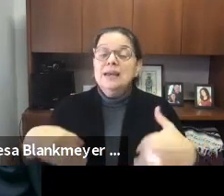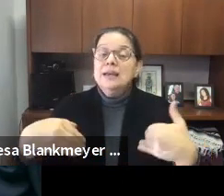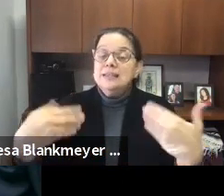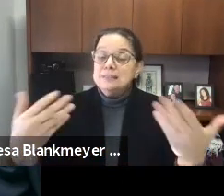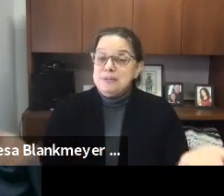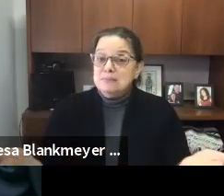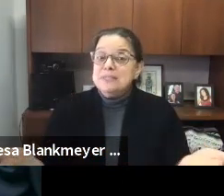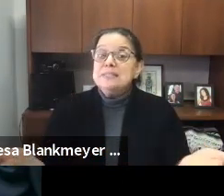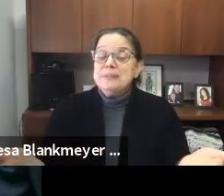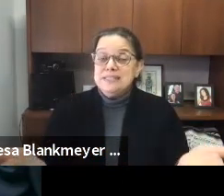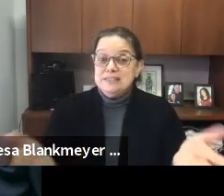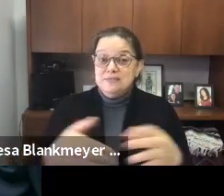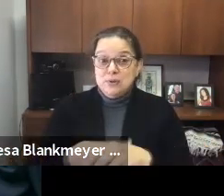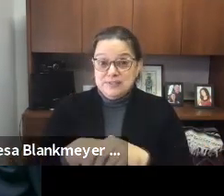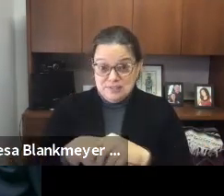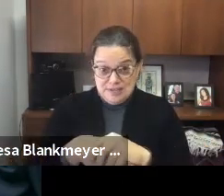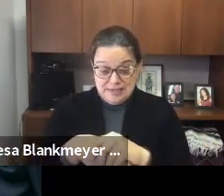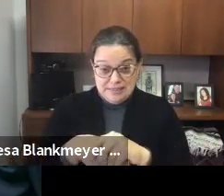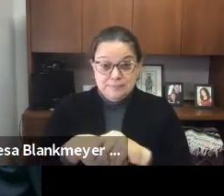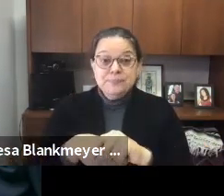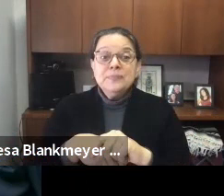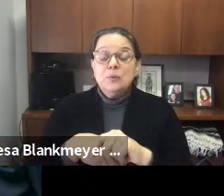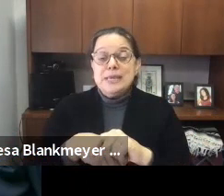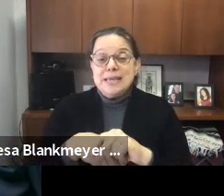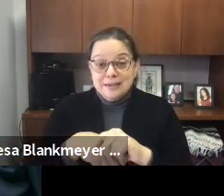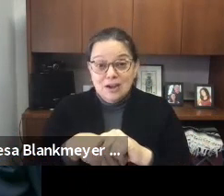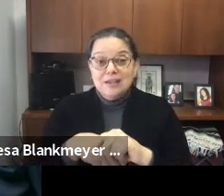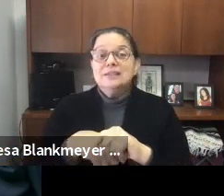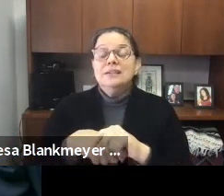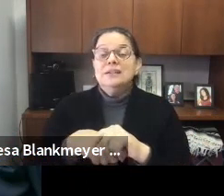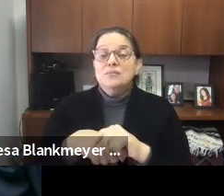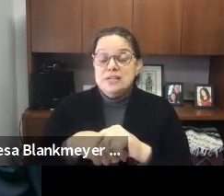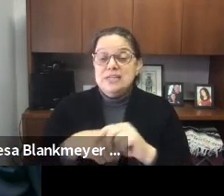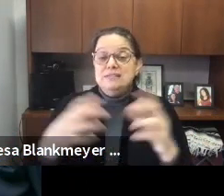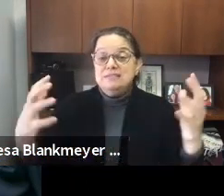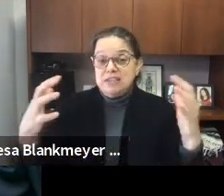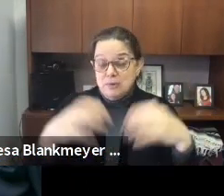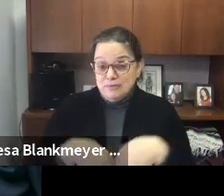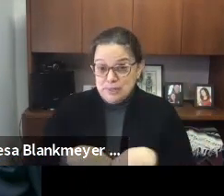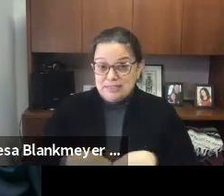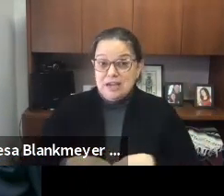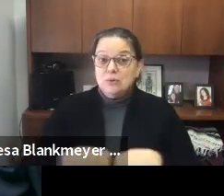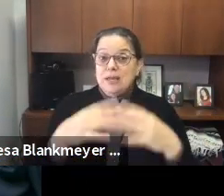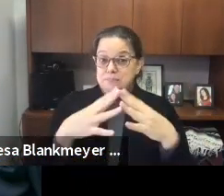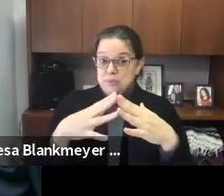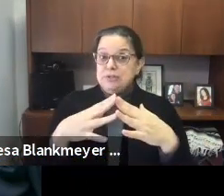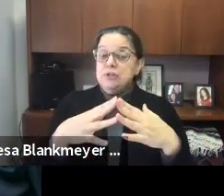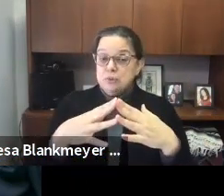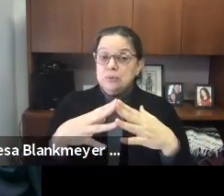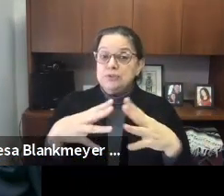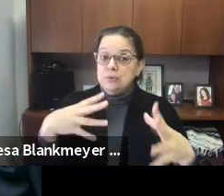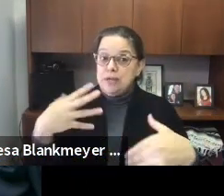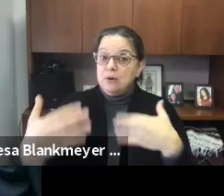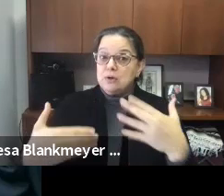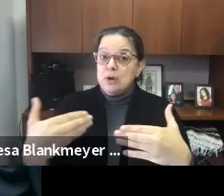way, this becomes expensive for the society. We cannot really tear everything down and build